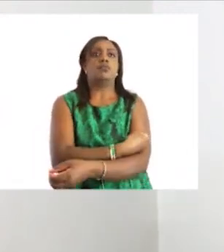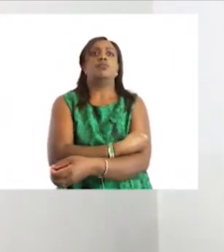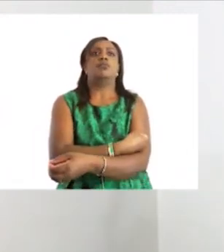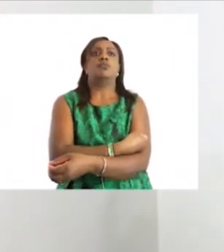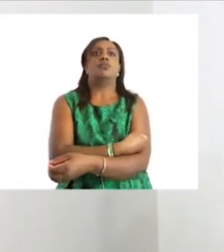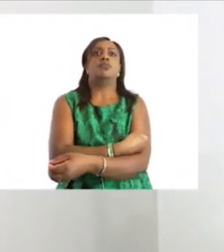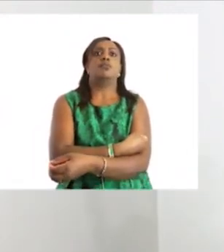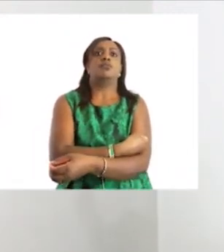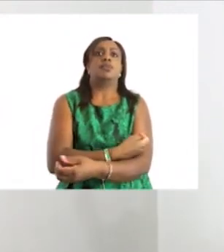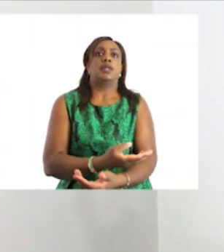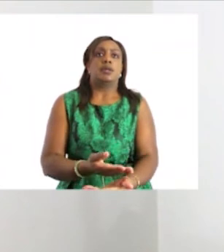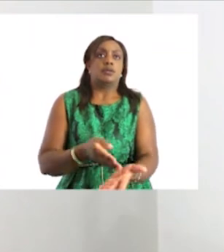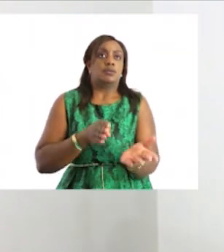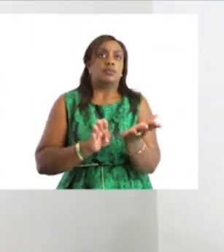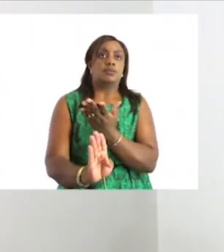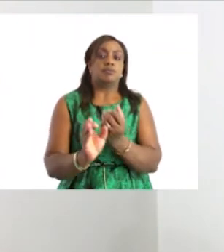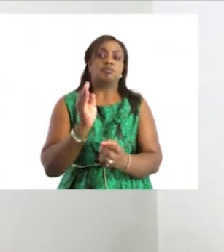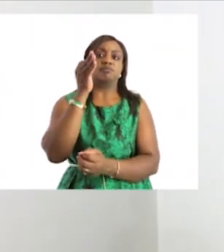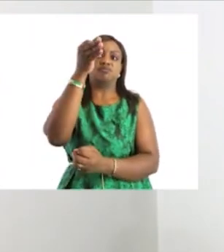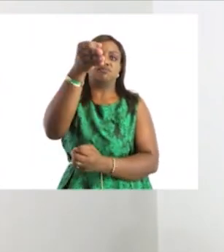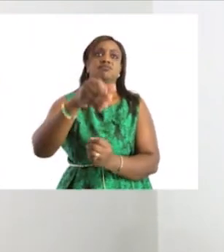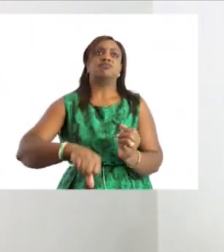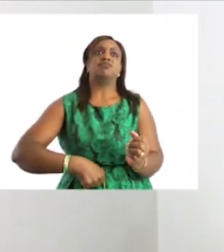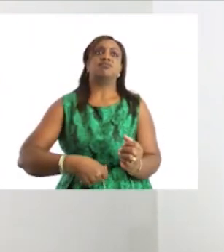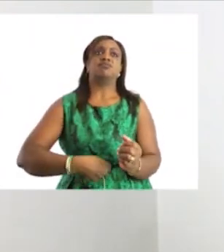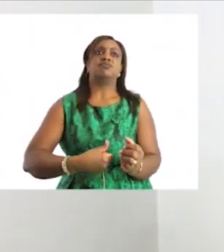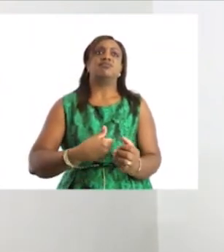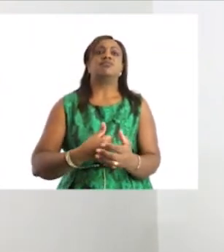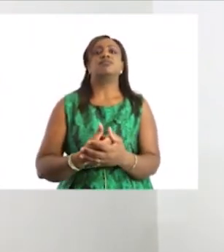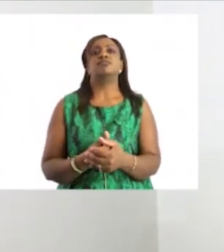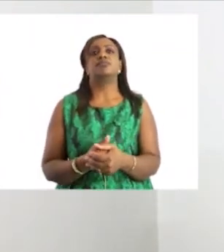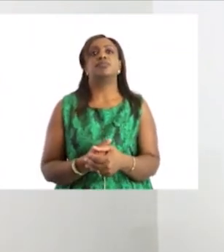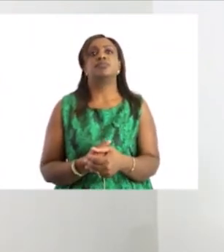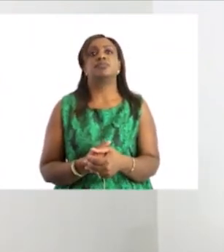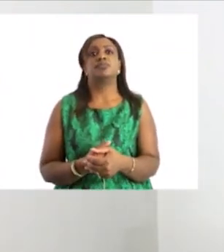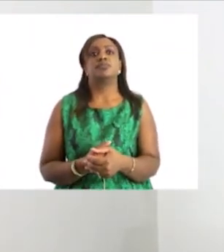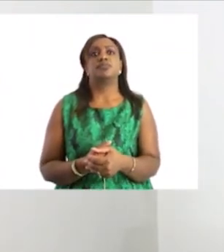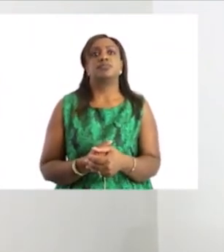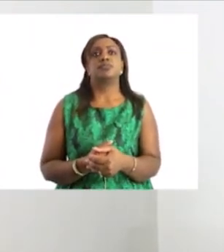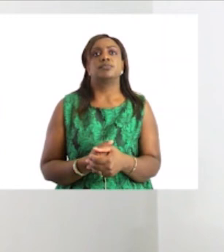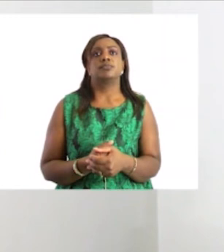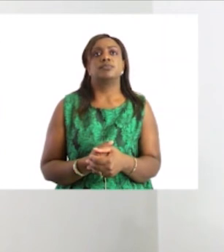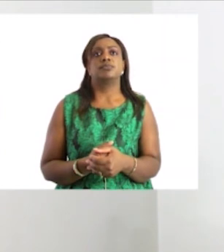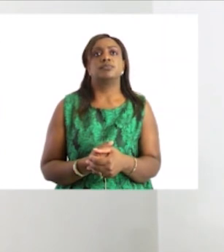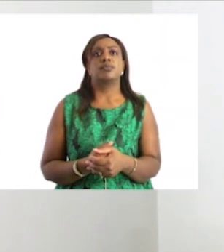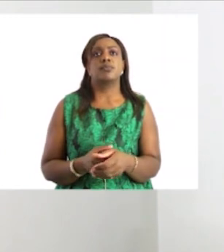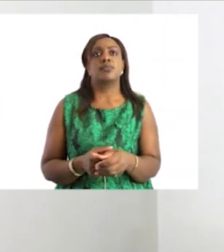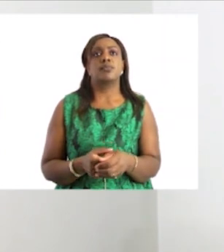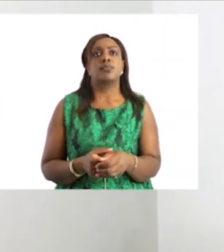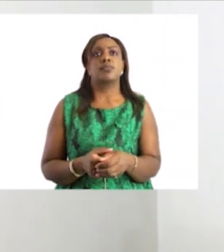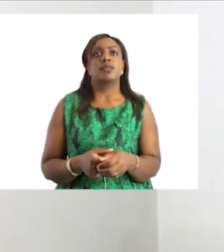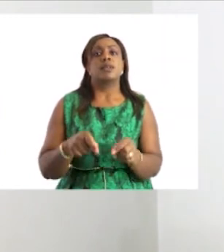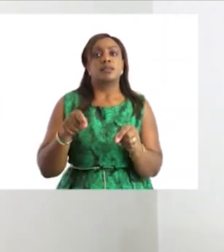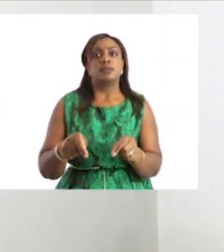kids to the adults. They all need to get immunized to protect us, because then our bodies